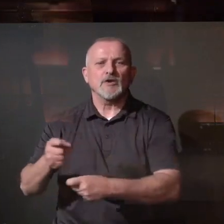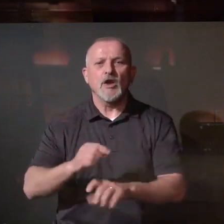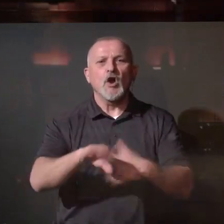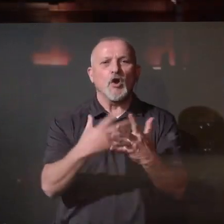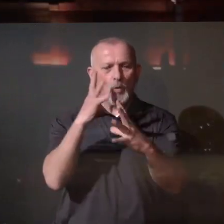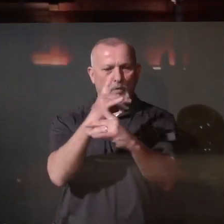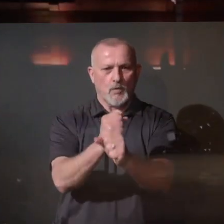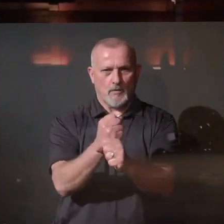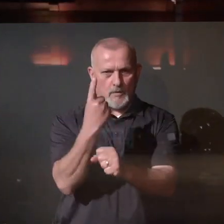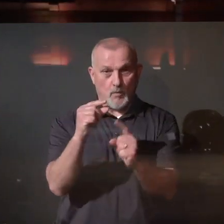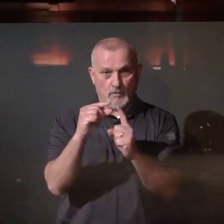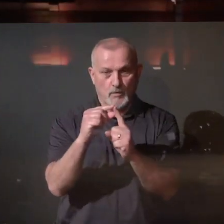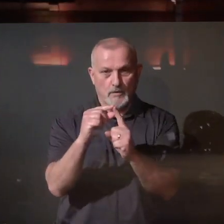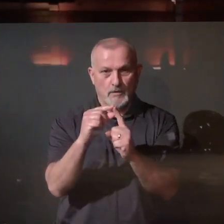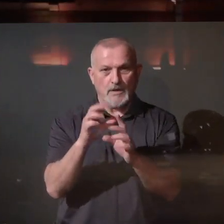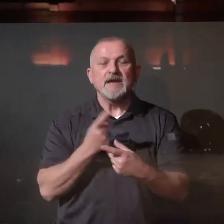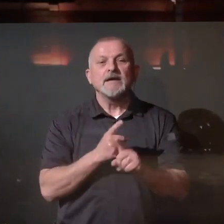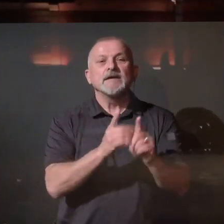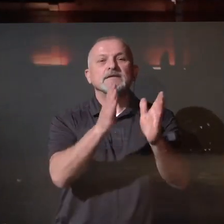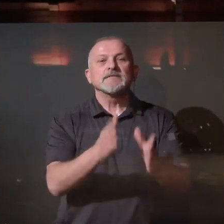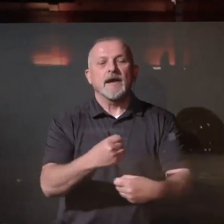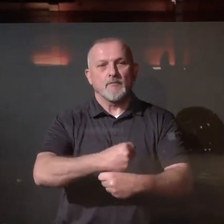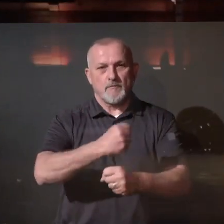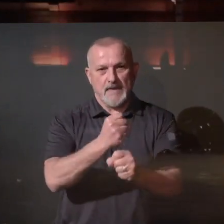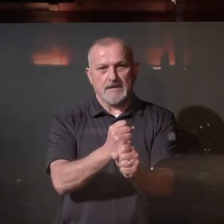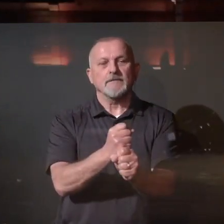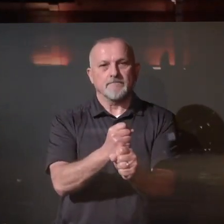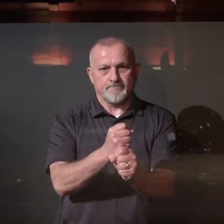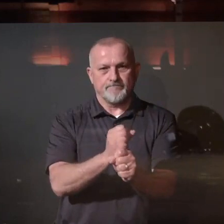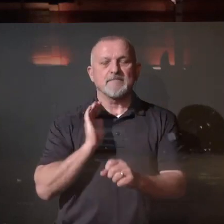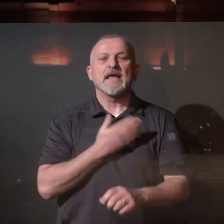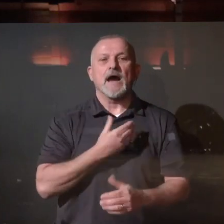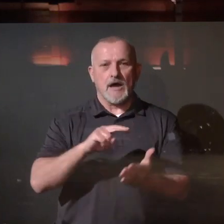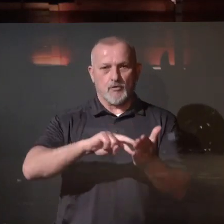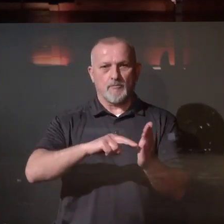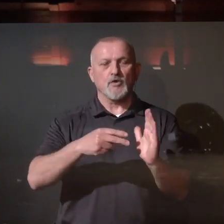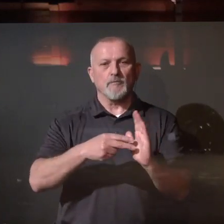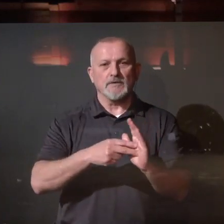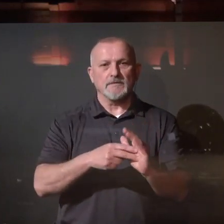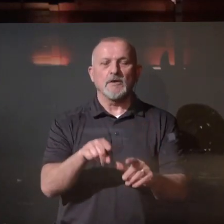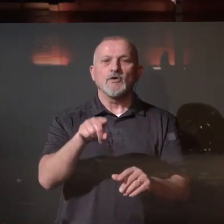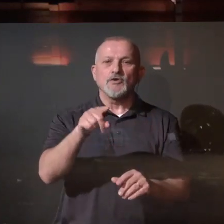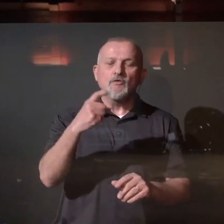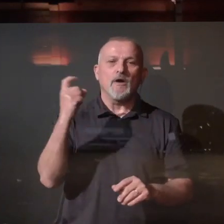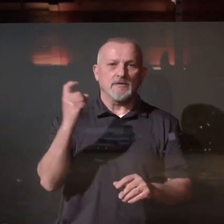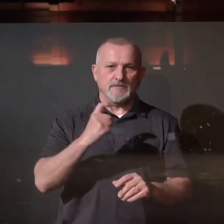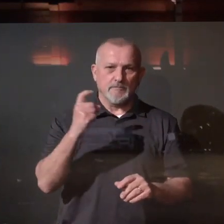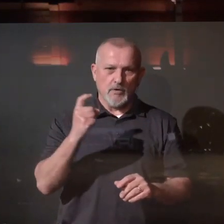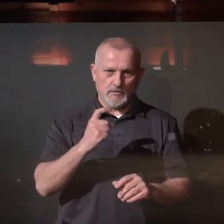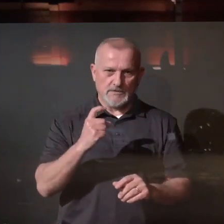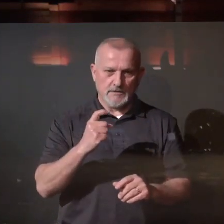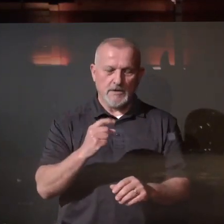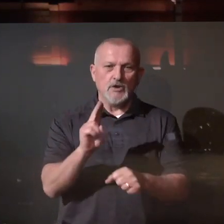one thing that we do called discipleship. That is our purpose. You are meant